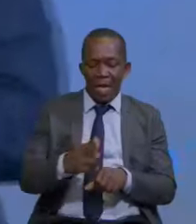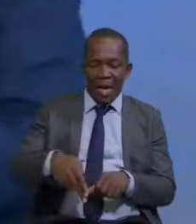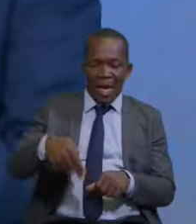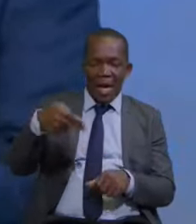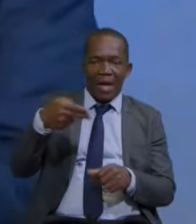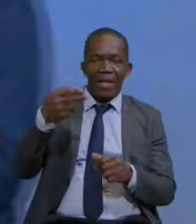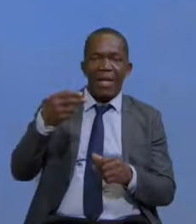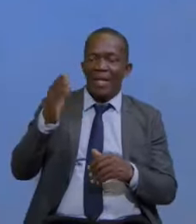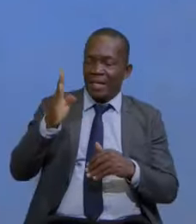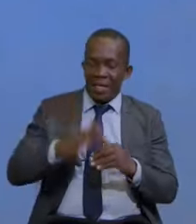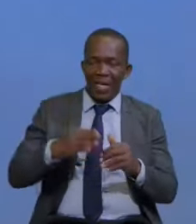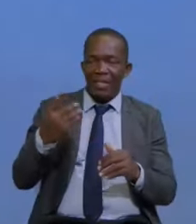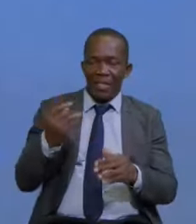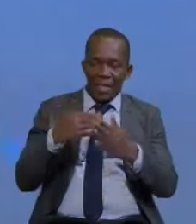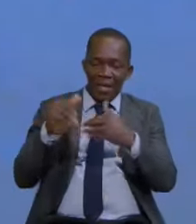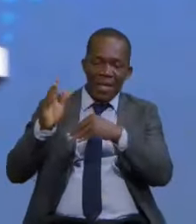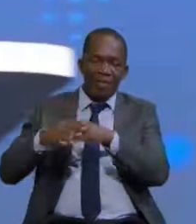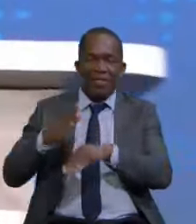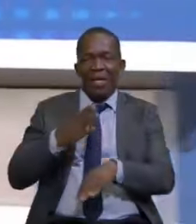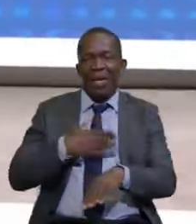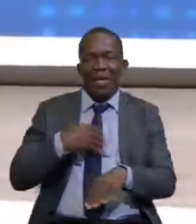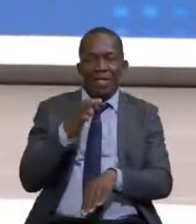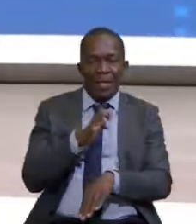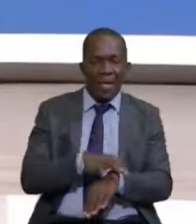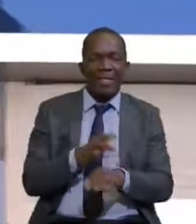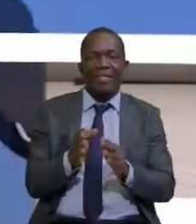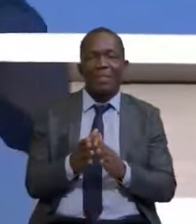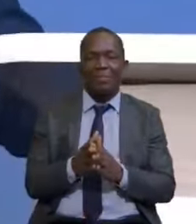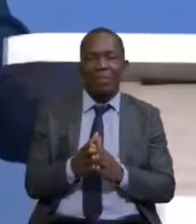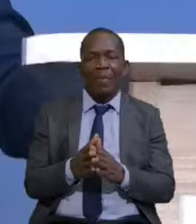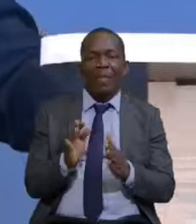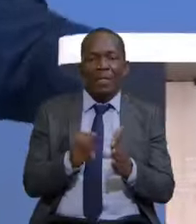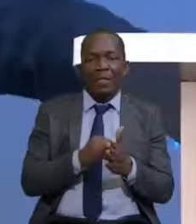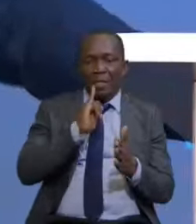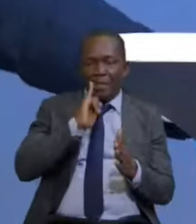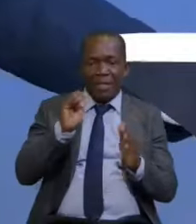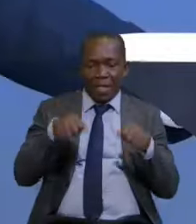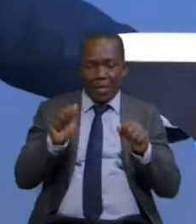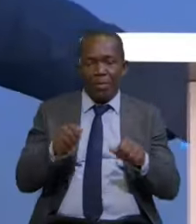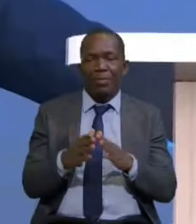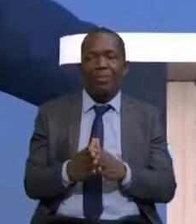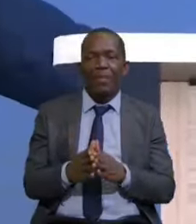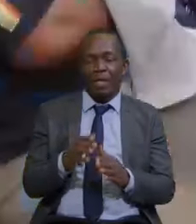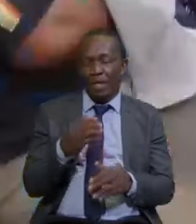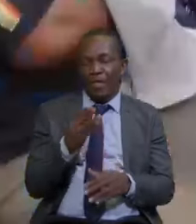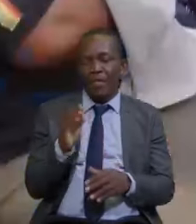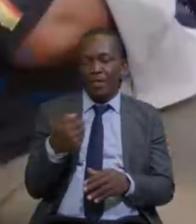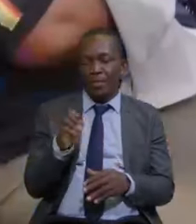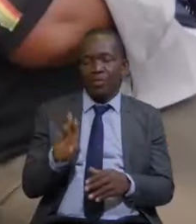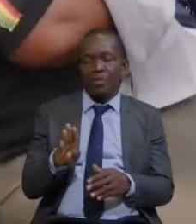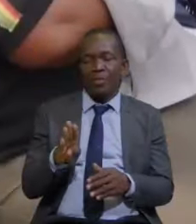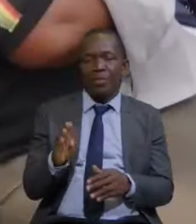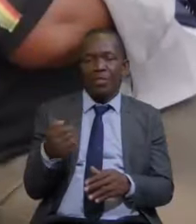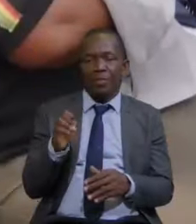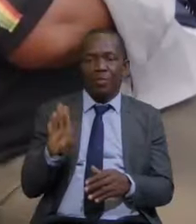because of that is well able. Hebrews chapter 2 verse 17. In Hebrews chapter 2 verse